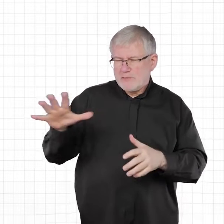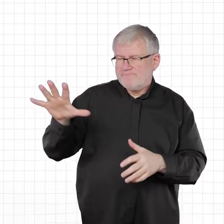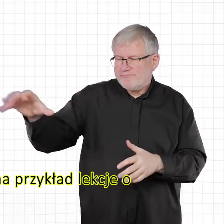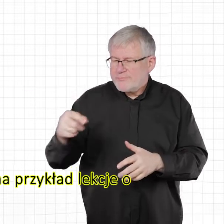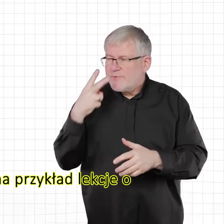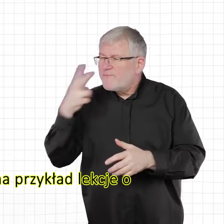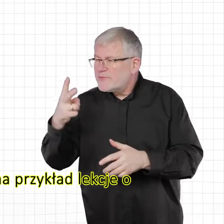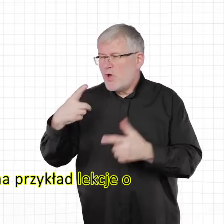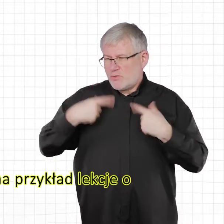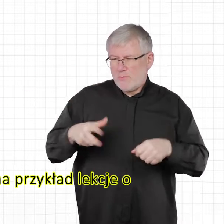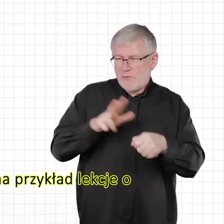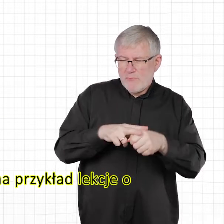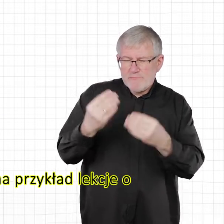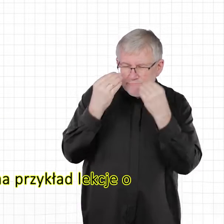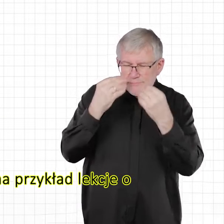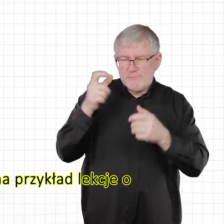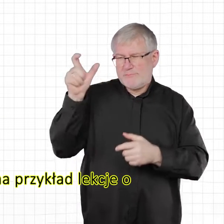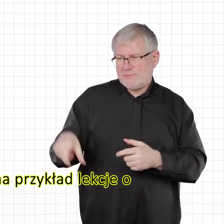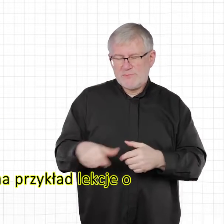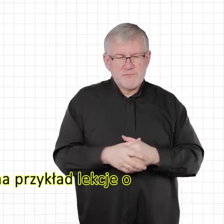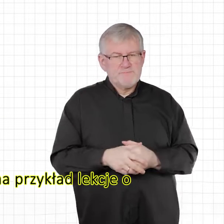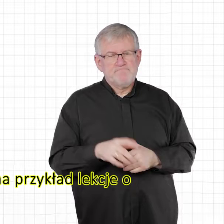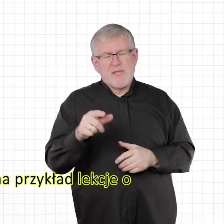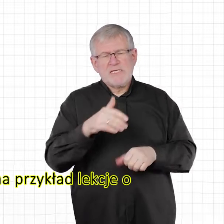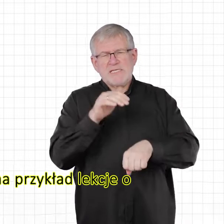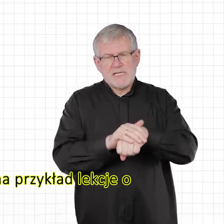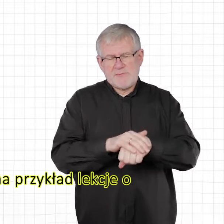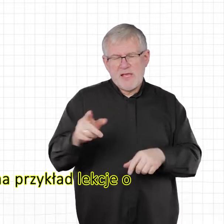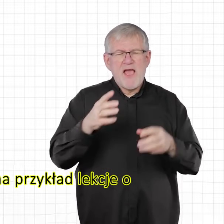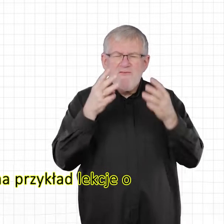us. But despite that, we do not have